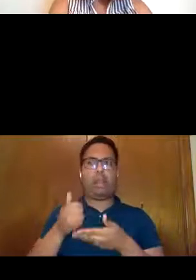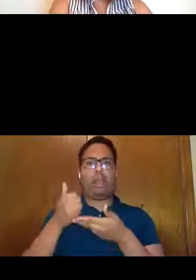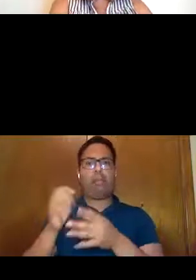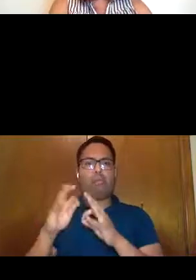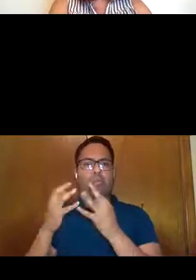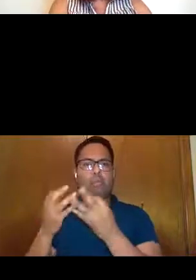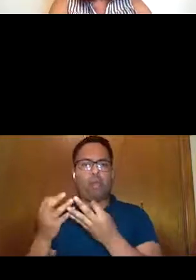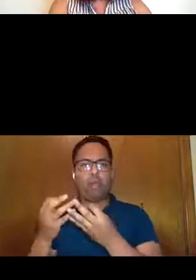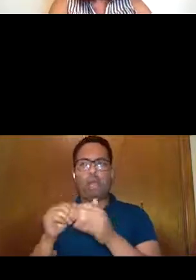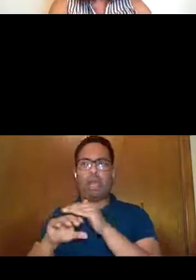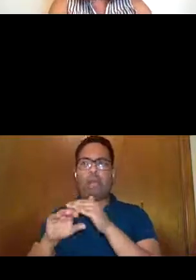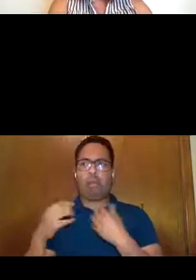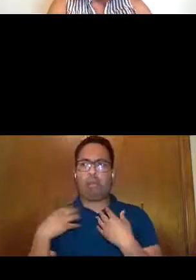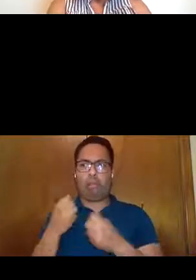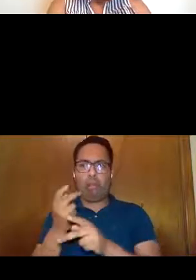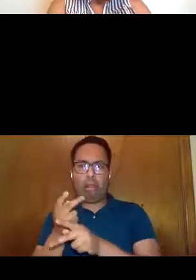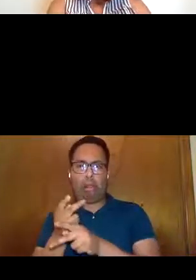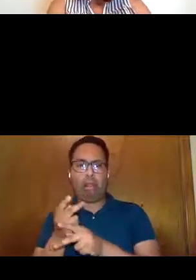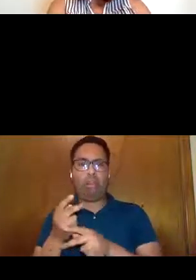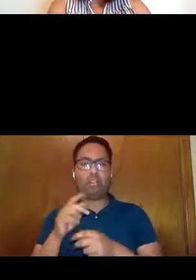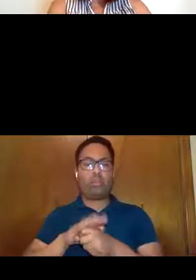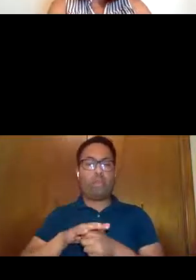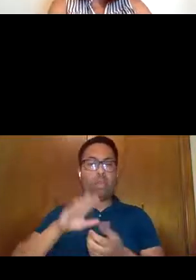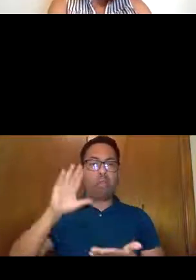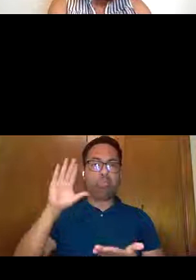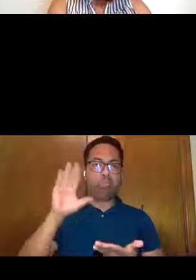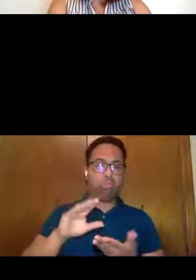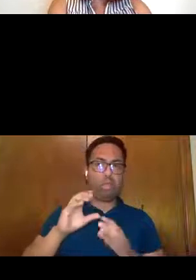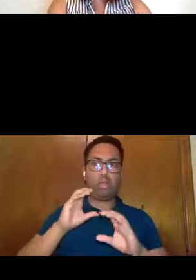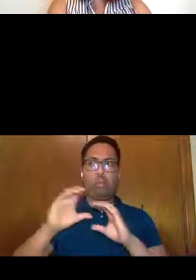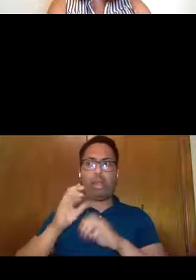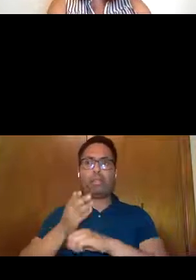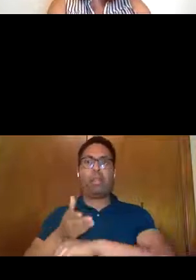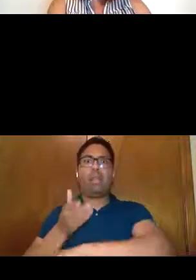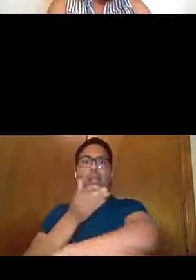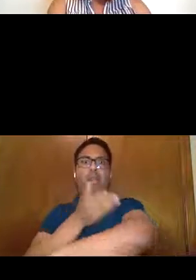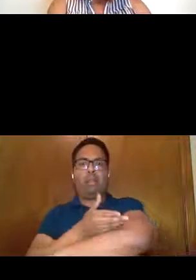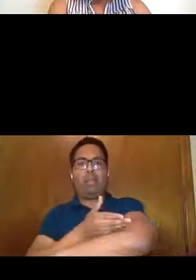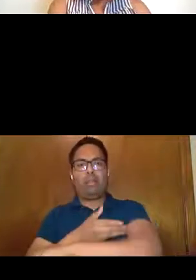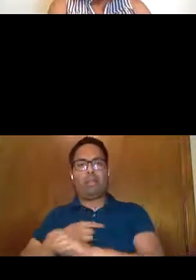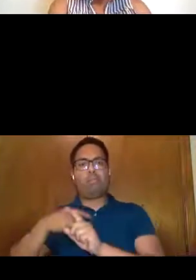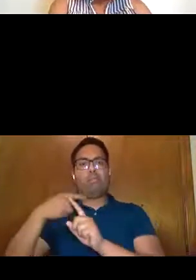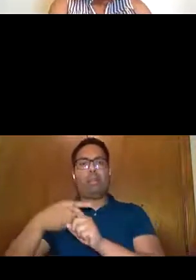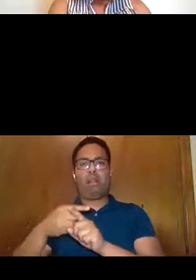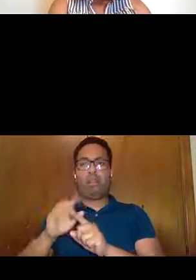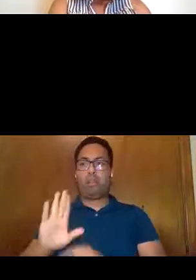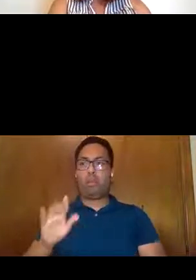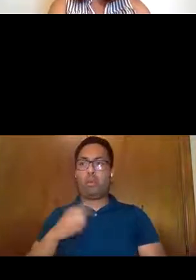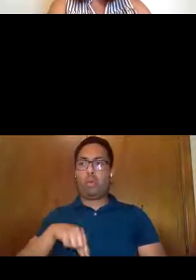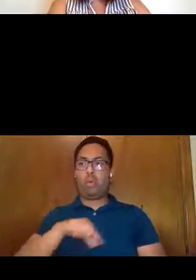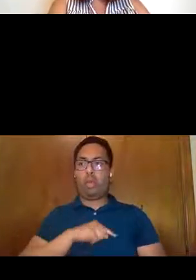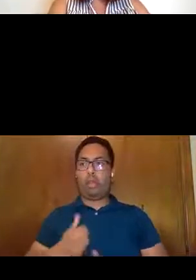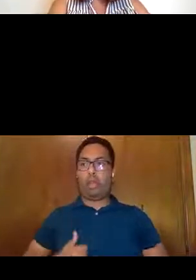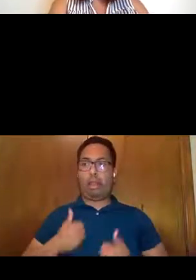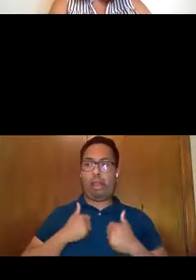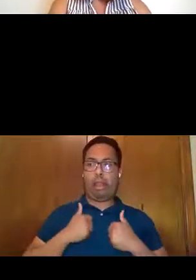experience, reduce stress, improve communication, and improve quality of life and well-being.